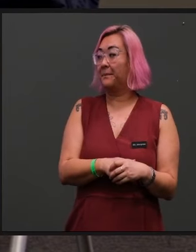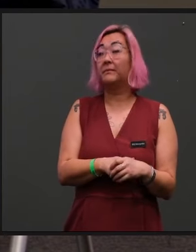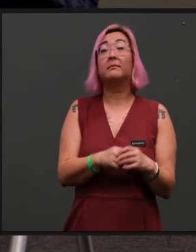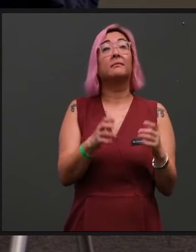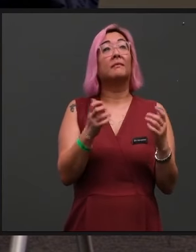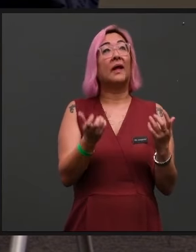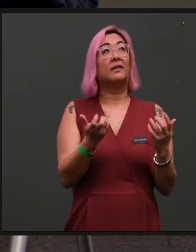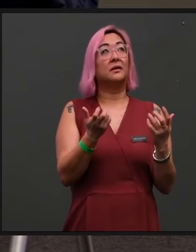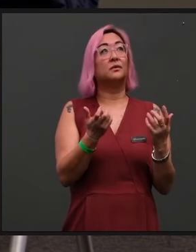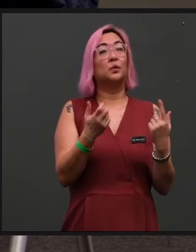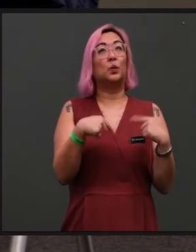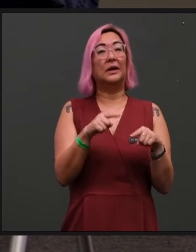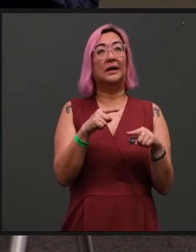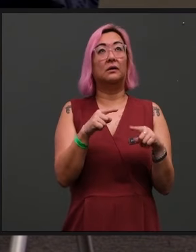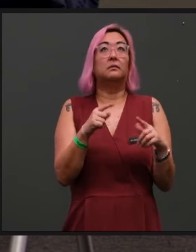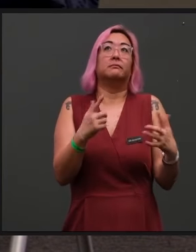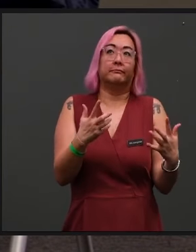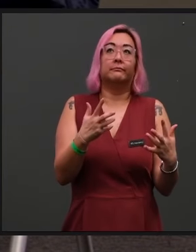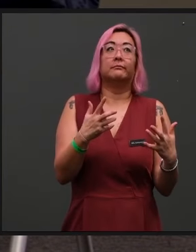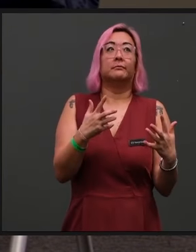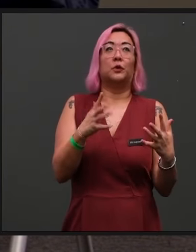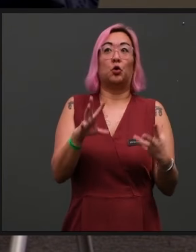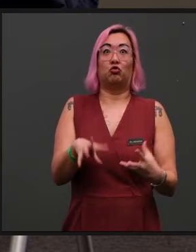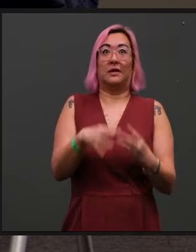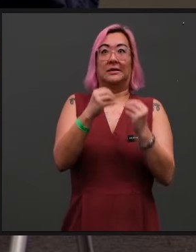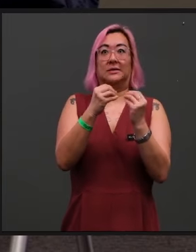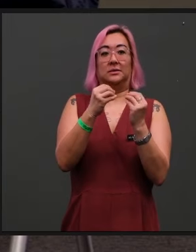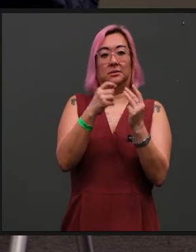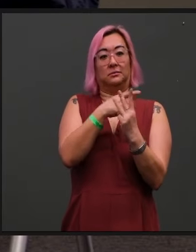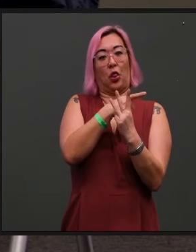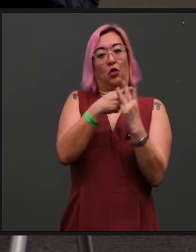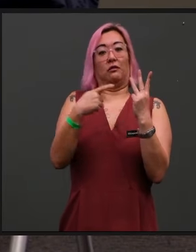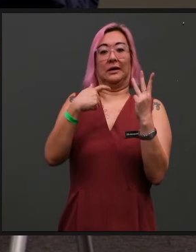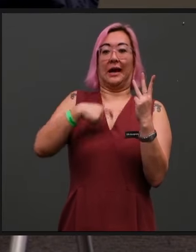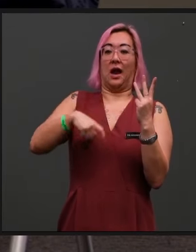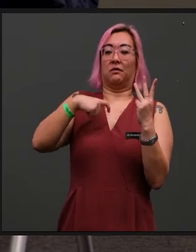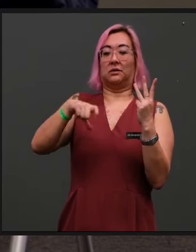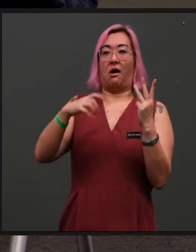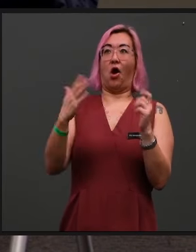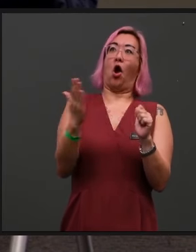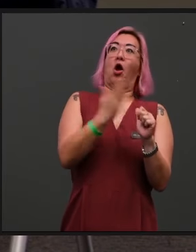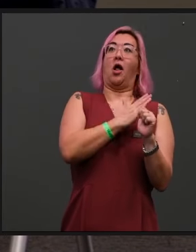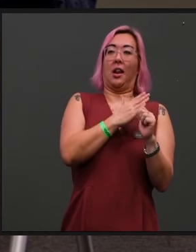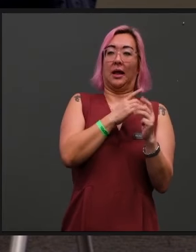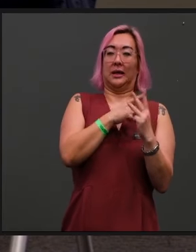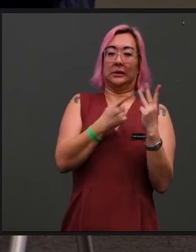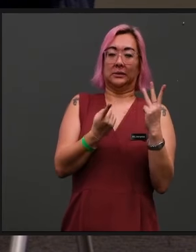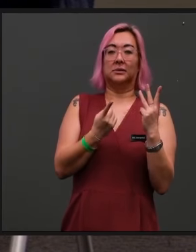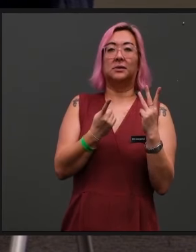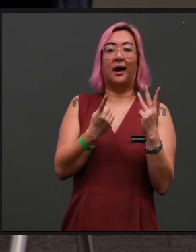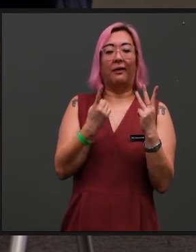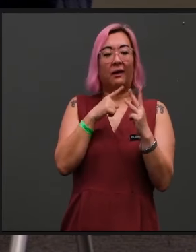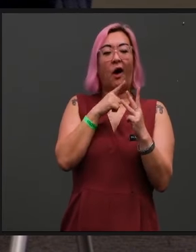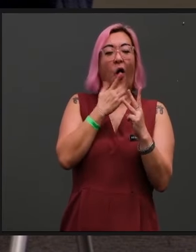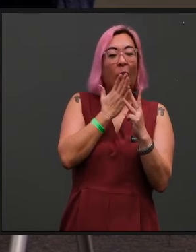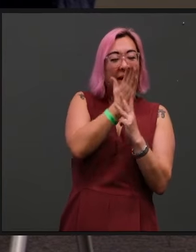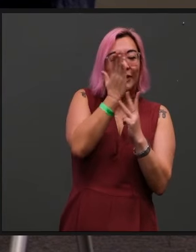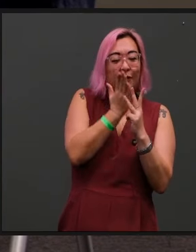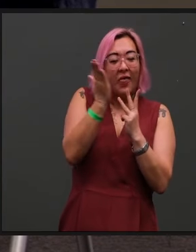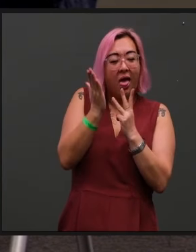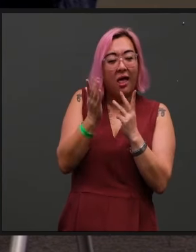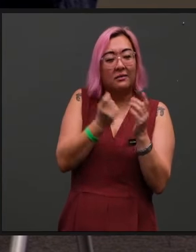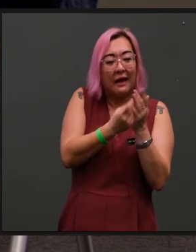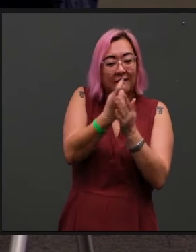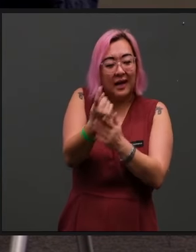idea of you play as 3 characters and you play through all of their events, and then we did this silly thing where you play as